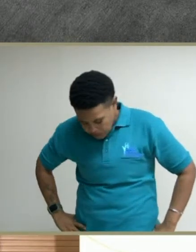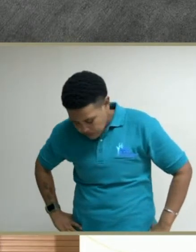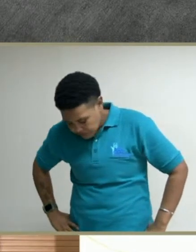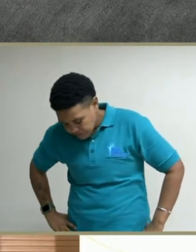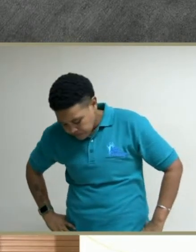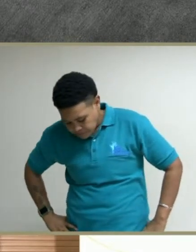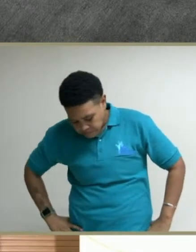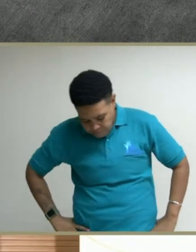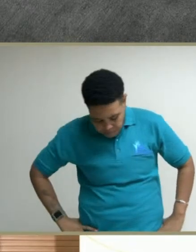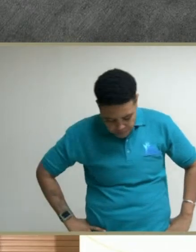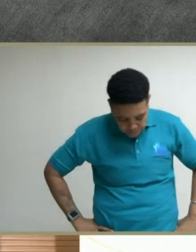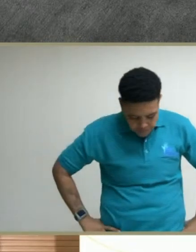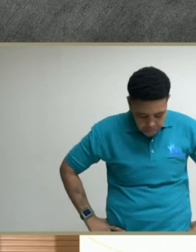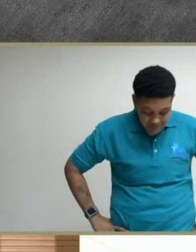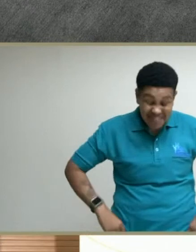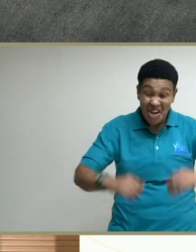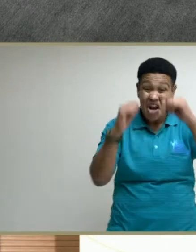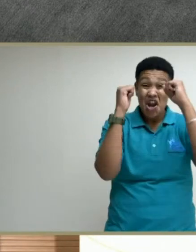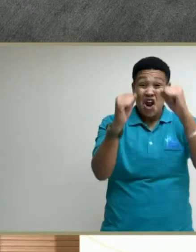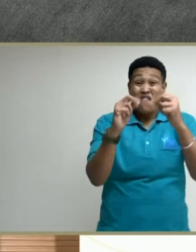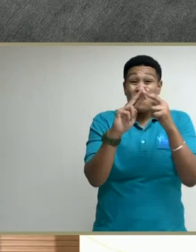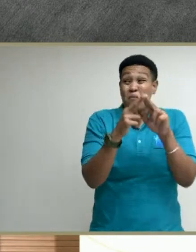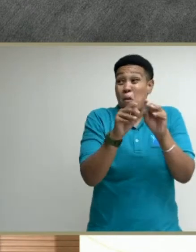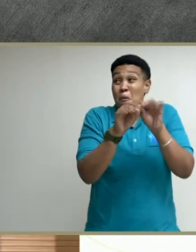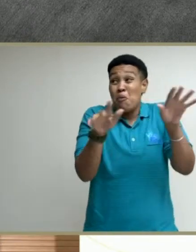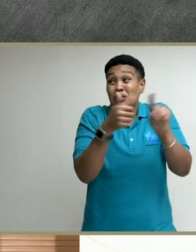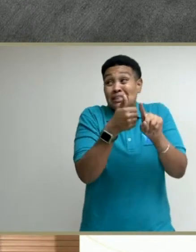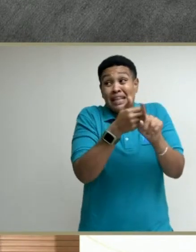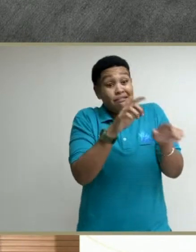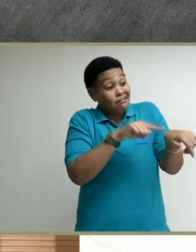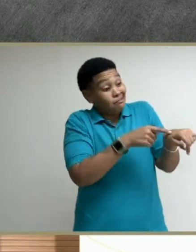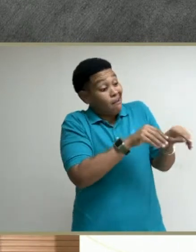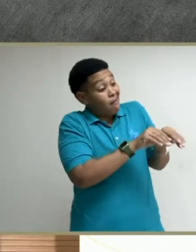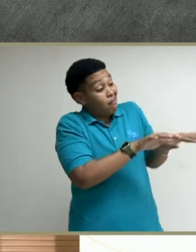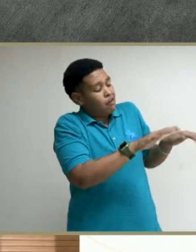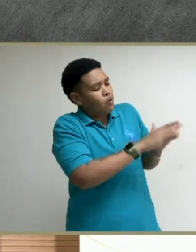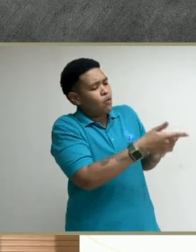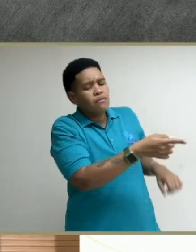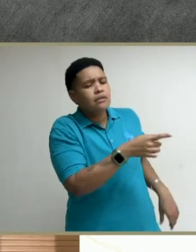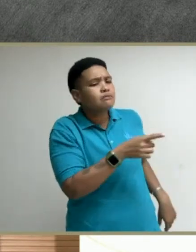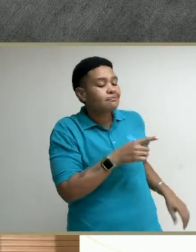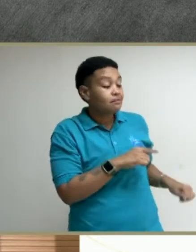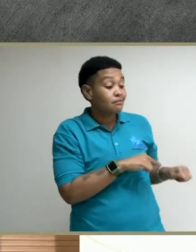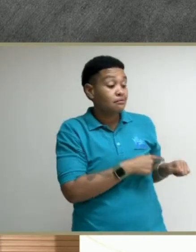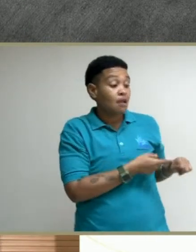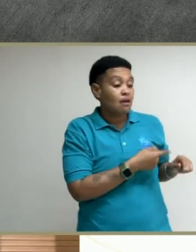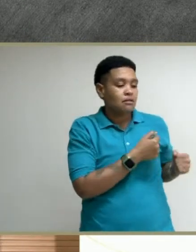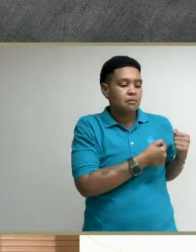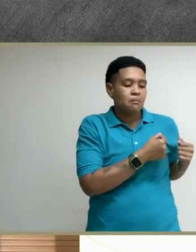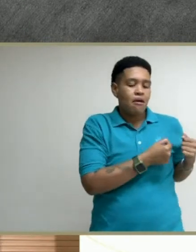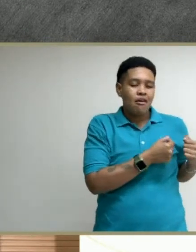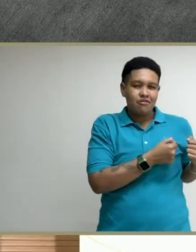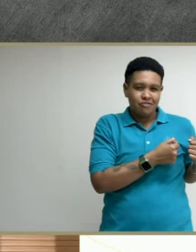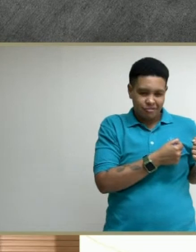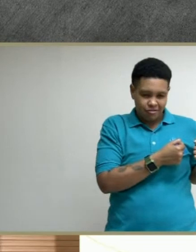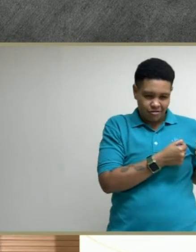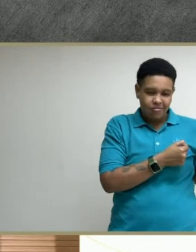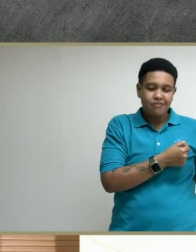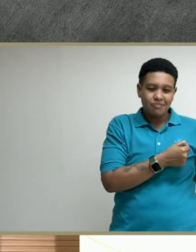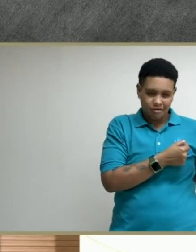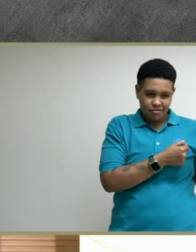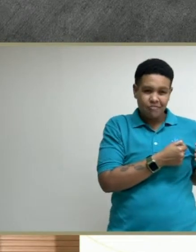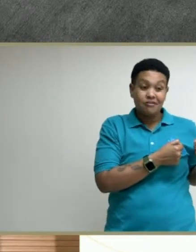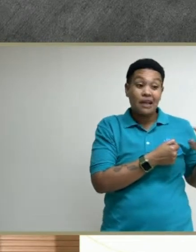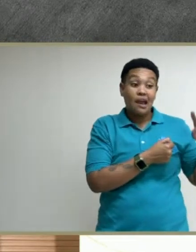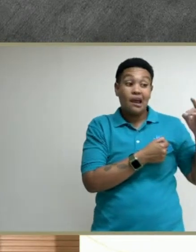In terms of our confirmed cases by date of onset, we would have peaked on the 8th of March in terms of the number